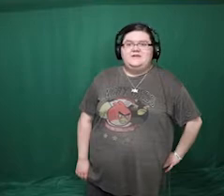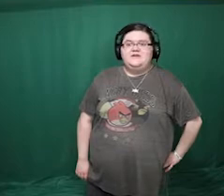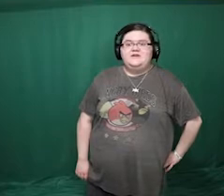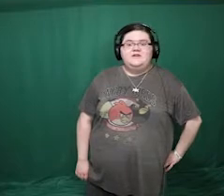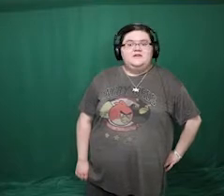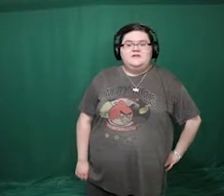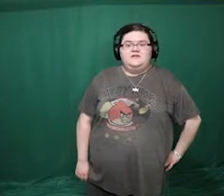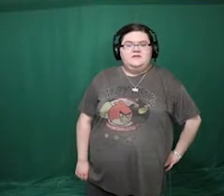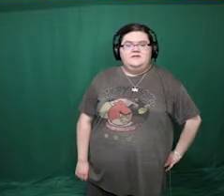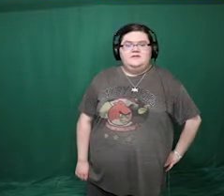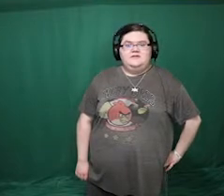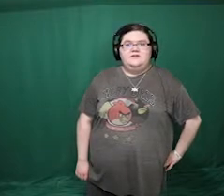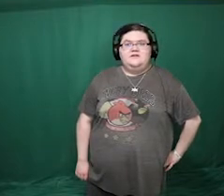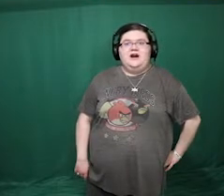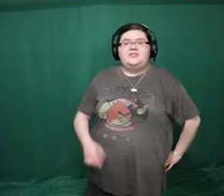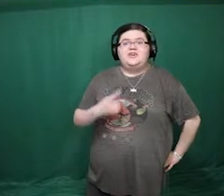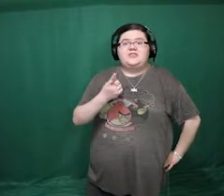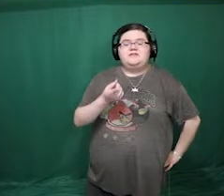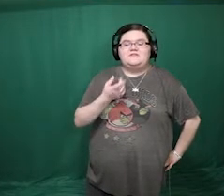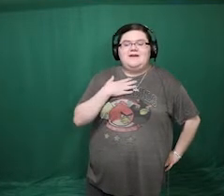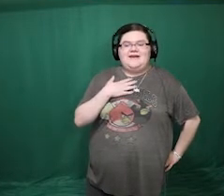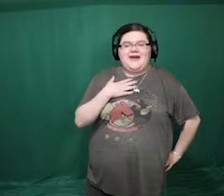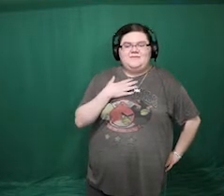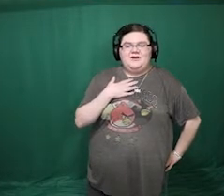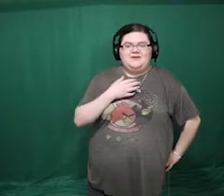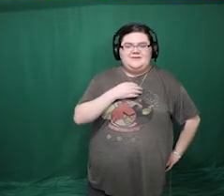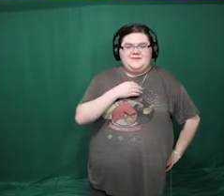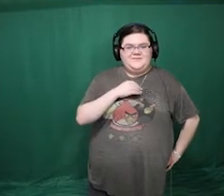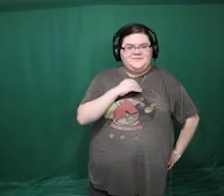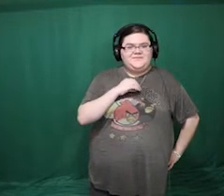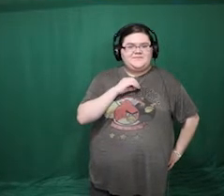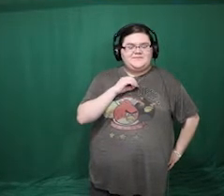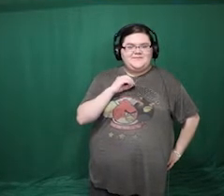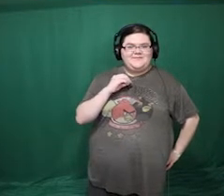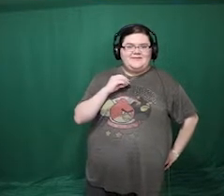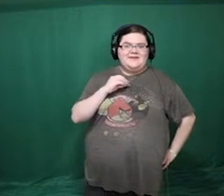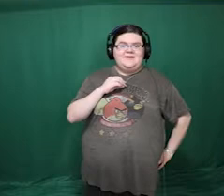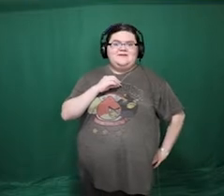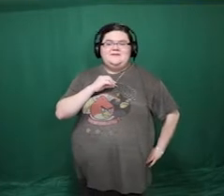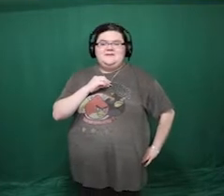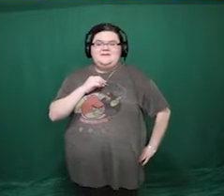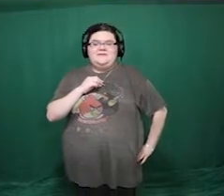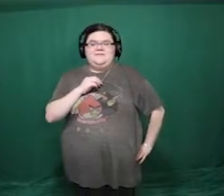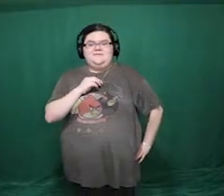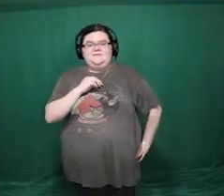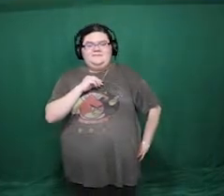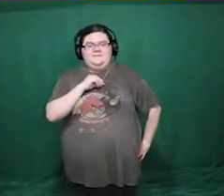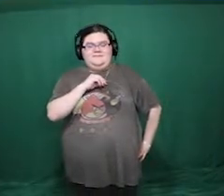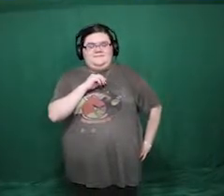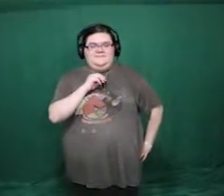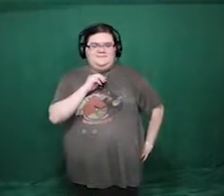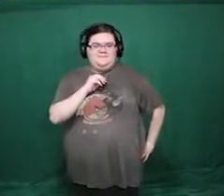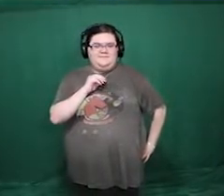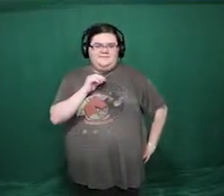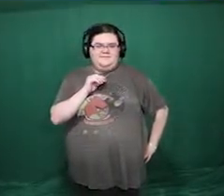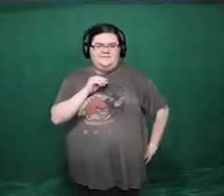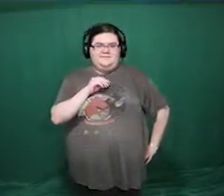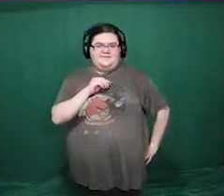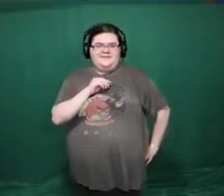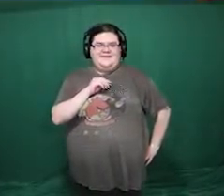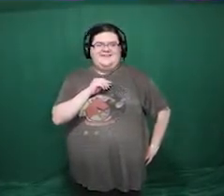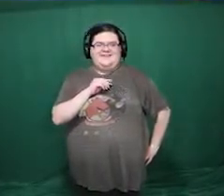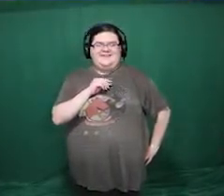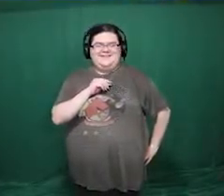Right. No. I thought that was my camera. I love to see Ethan do this one. On the tier list, Vic got... it's just